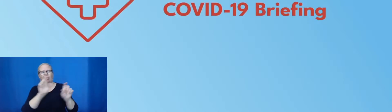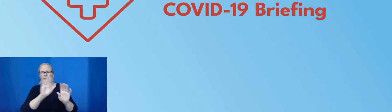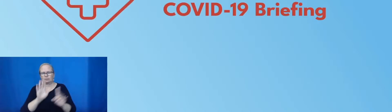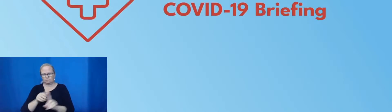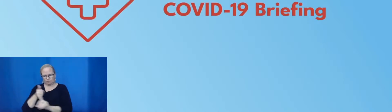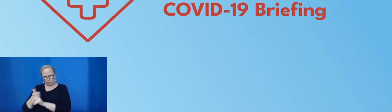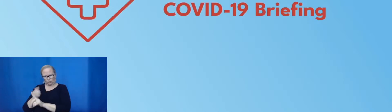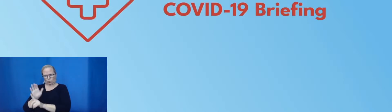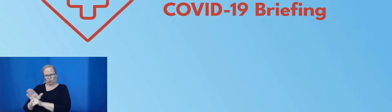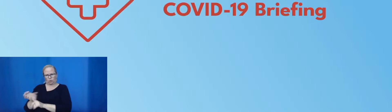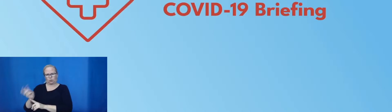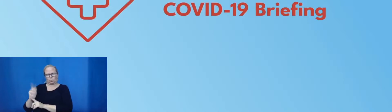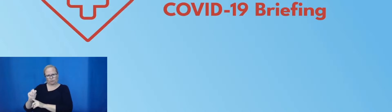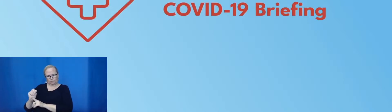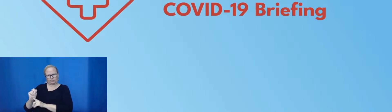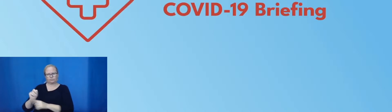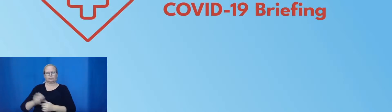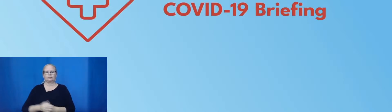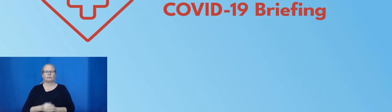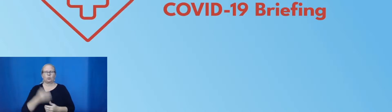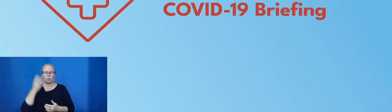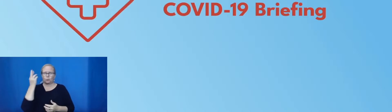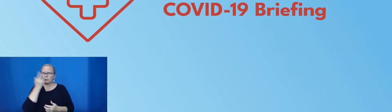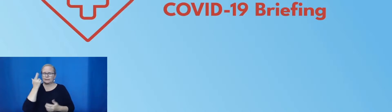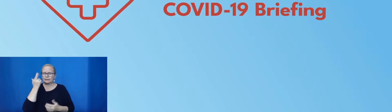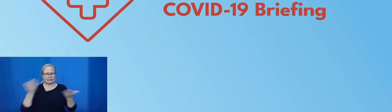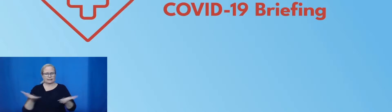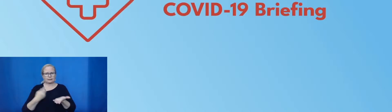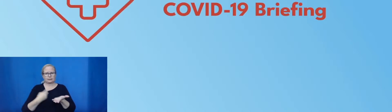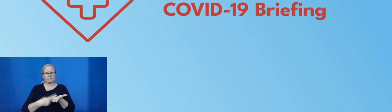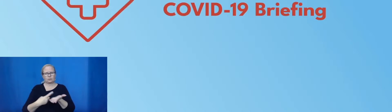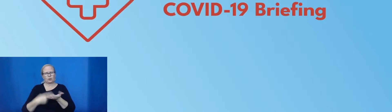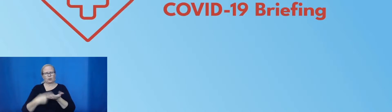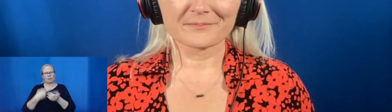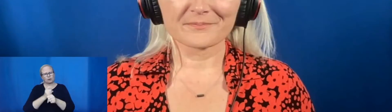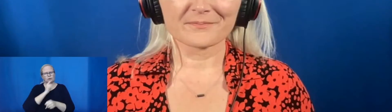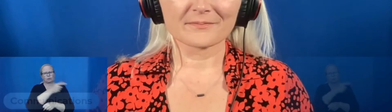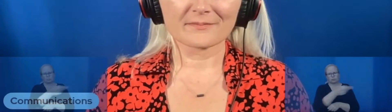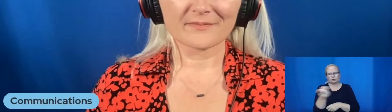off with a brief update on the COVID-19 situation in Alberta.